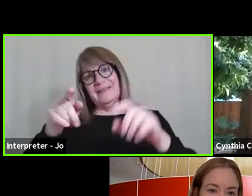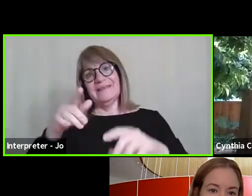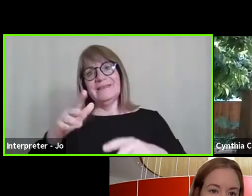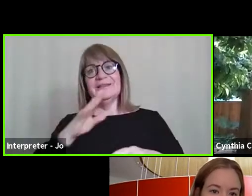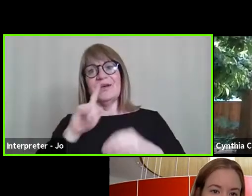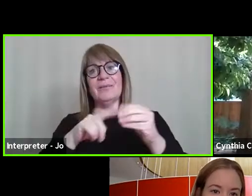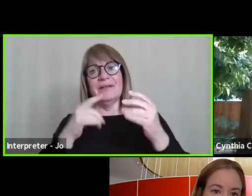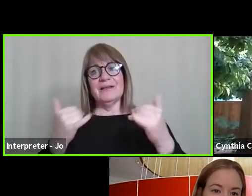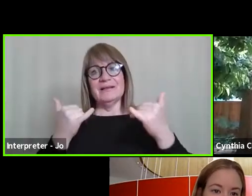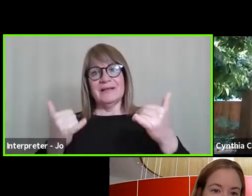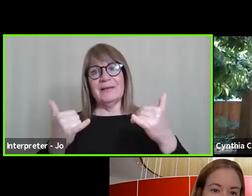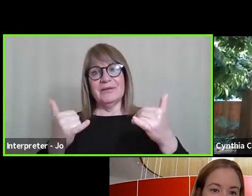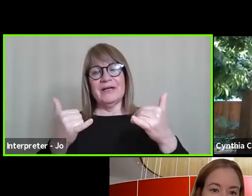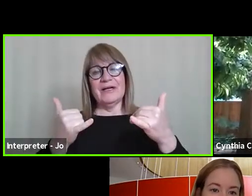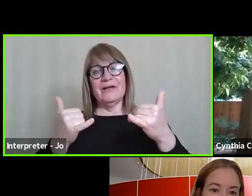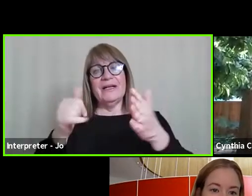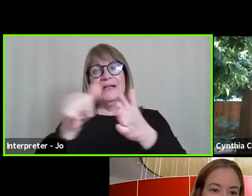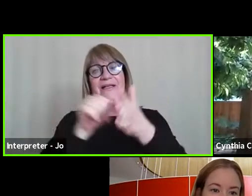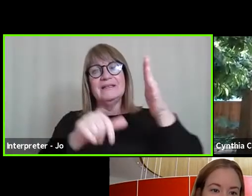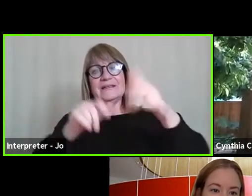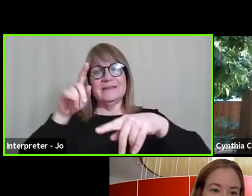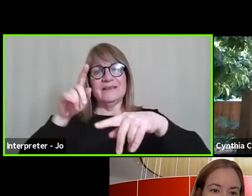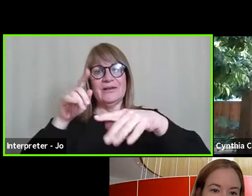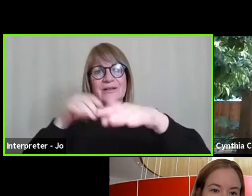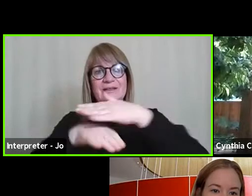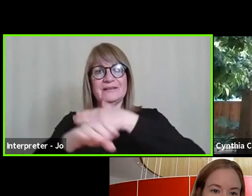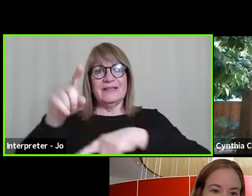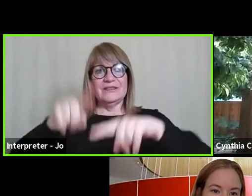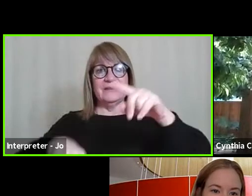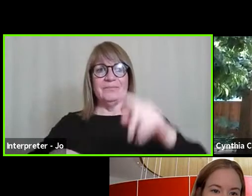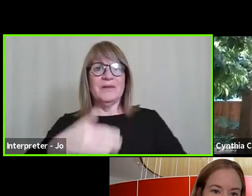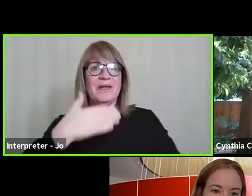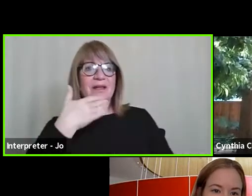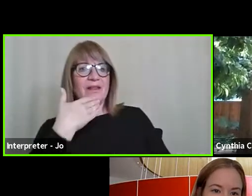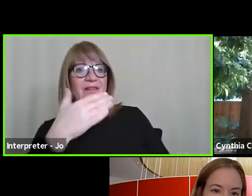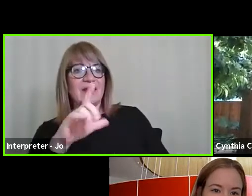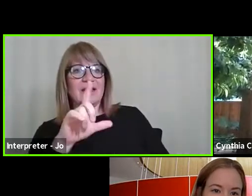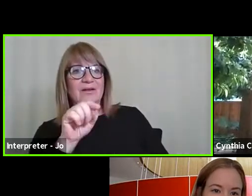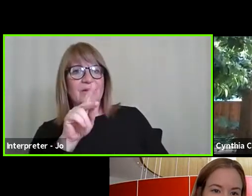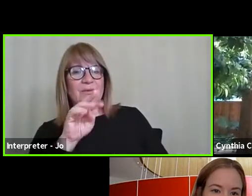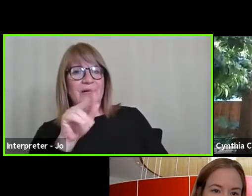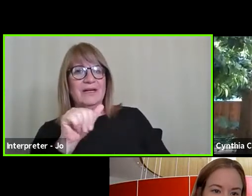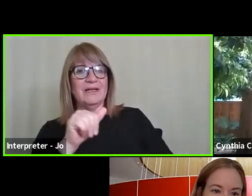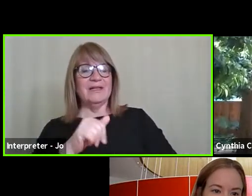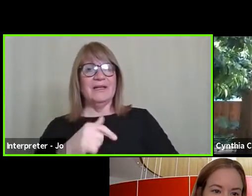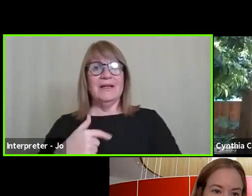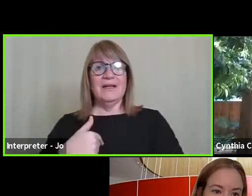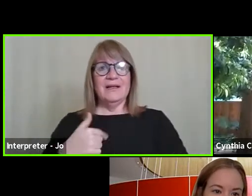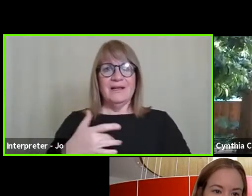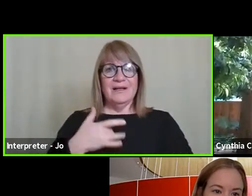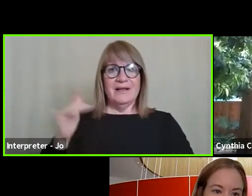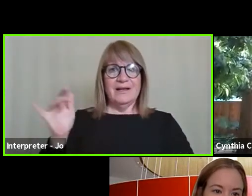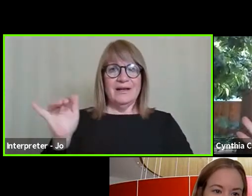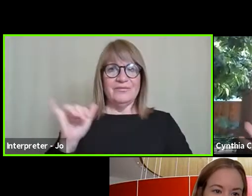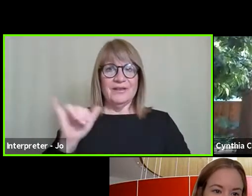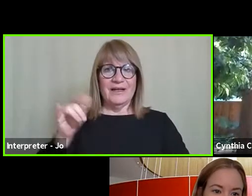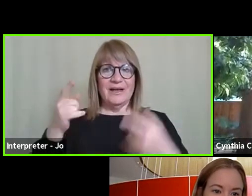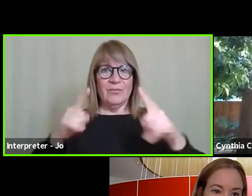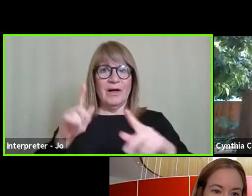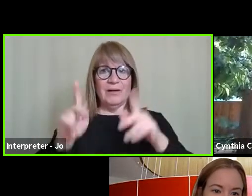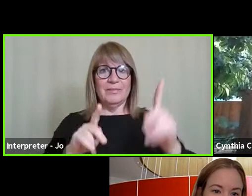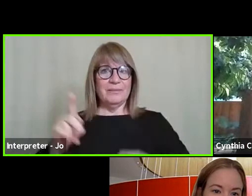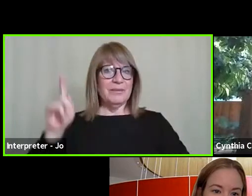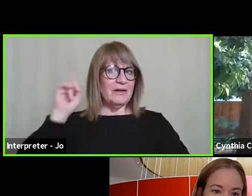sterilizations thank you lorena i feel like while folks are listening you should go ahead and click on